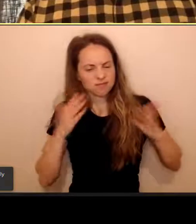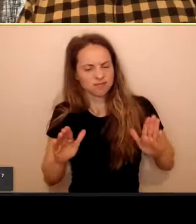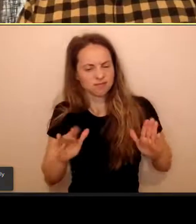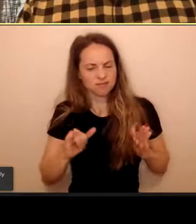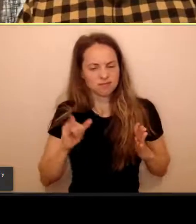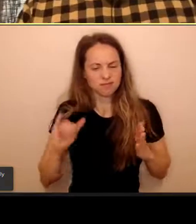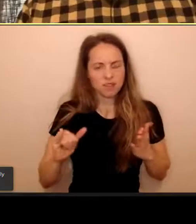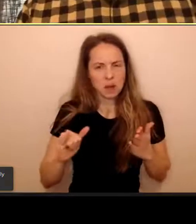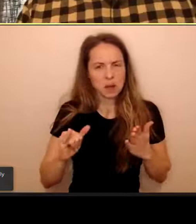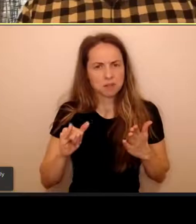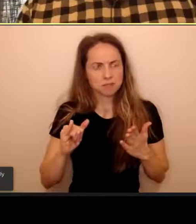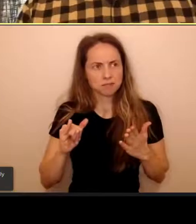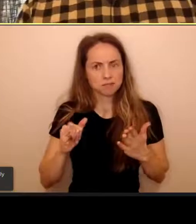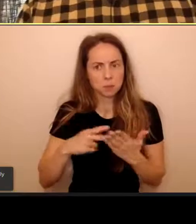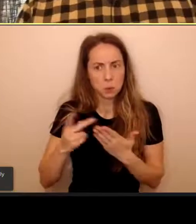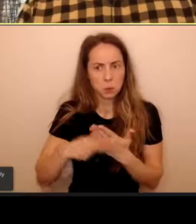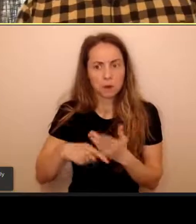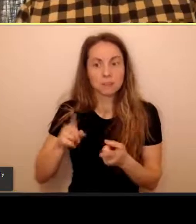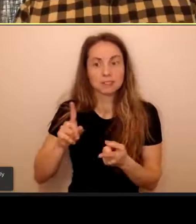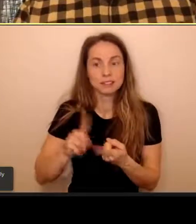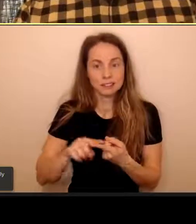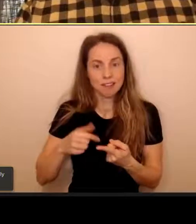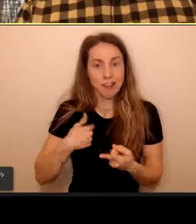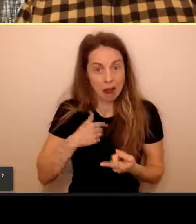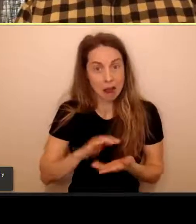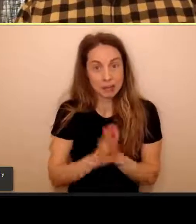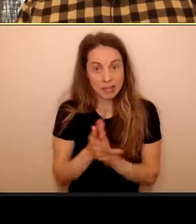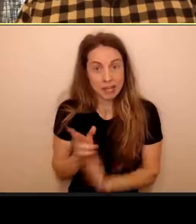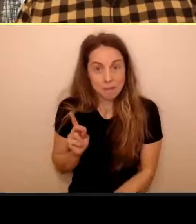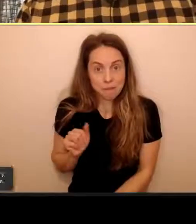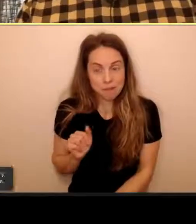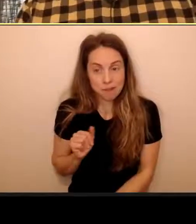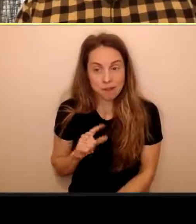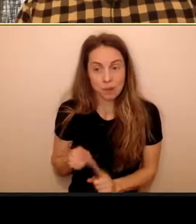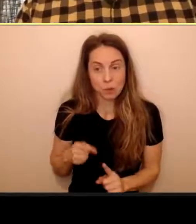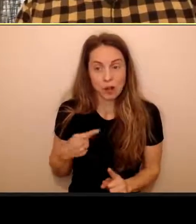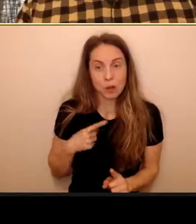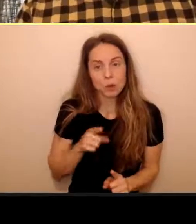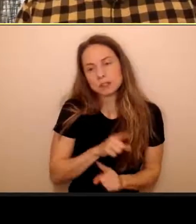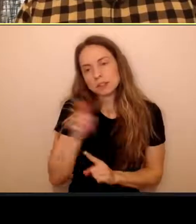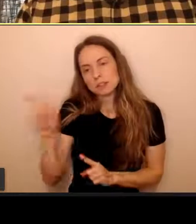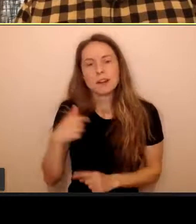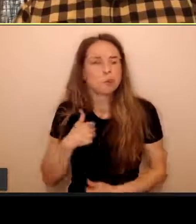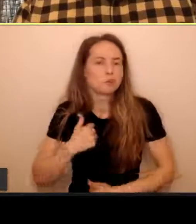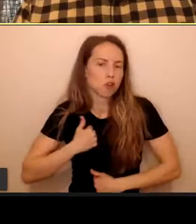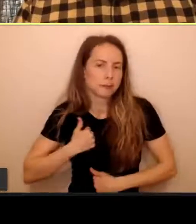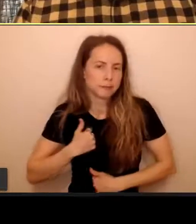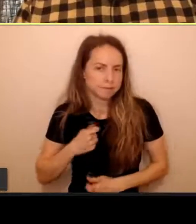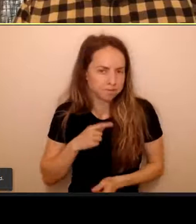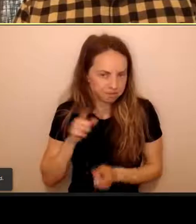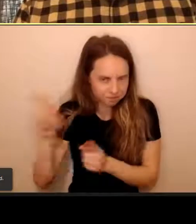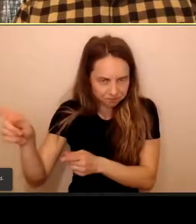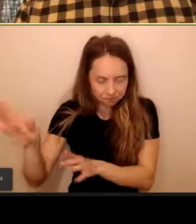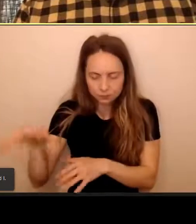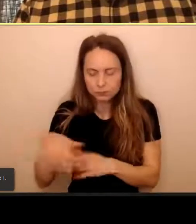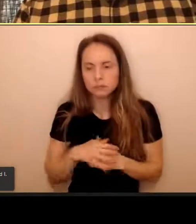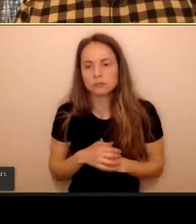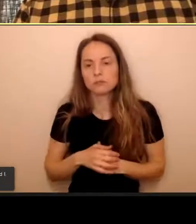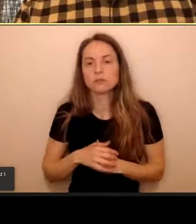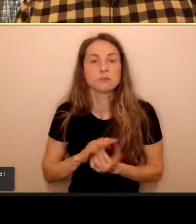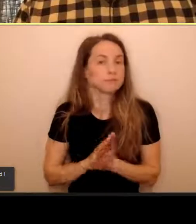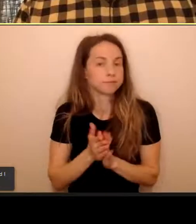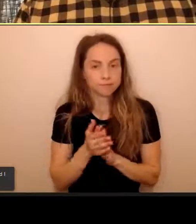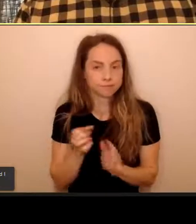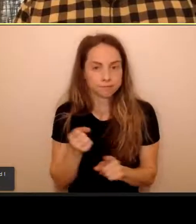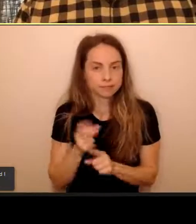until I became disabled when I was overseas. I served in the Army. And I actually